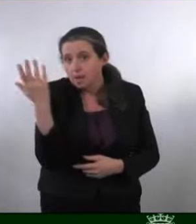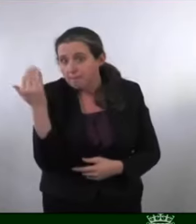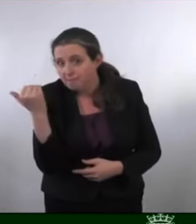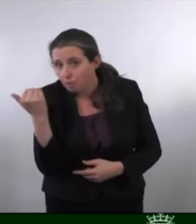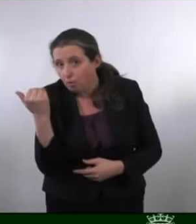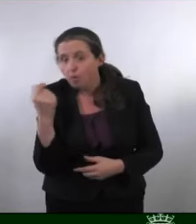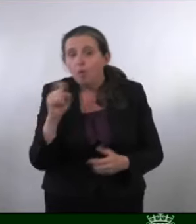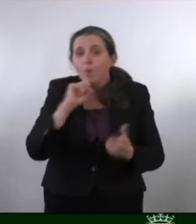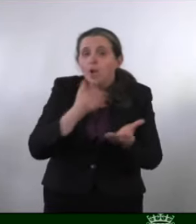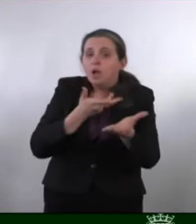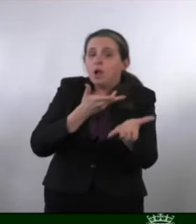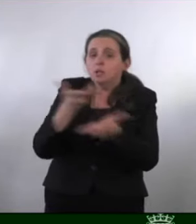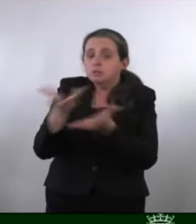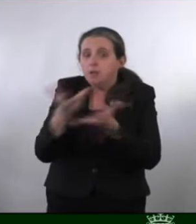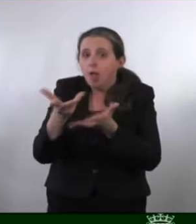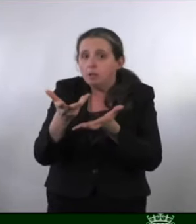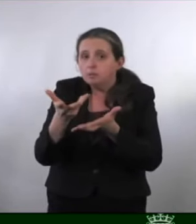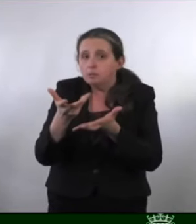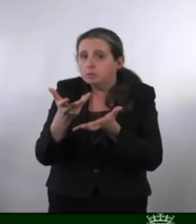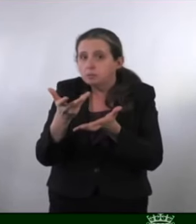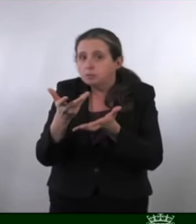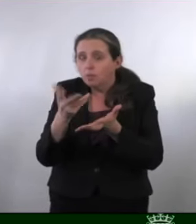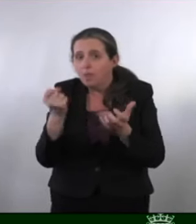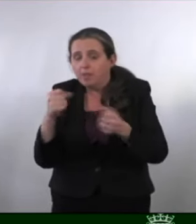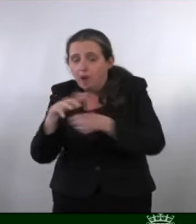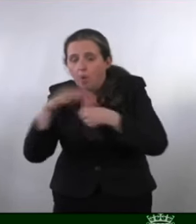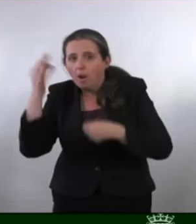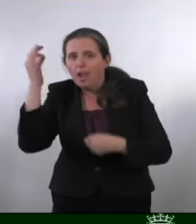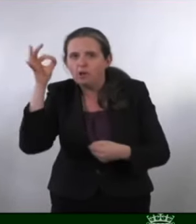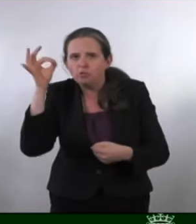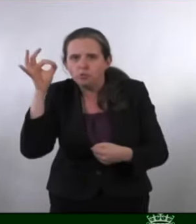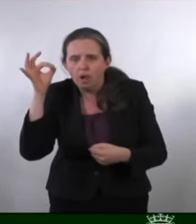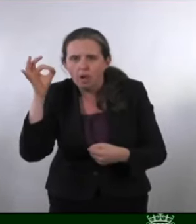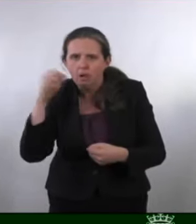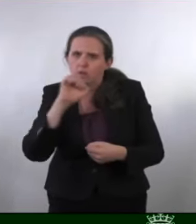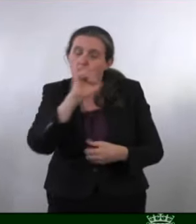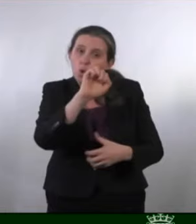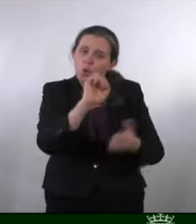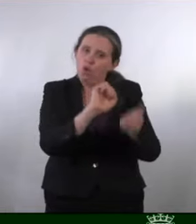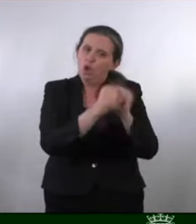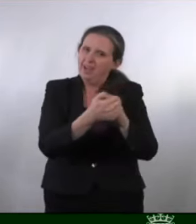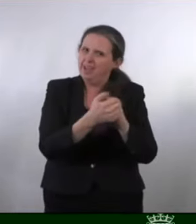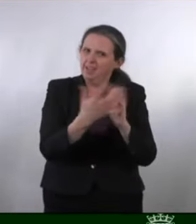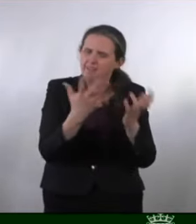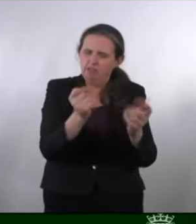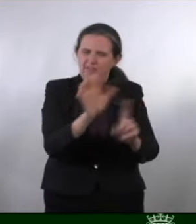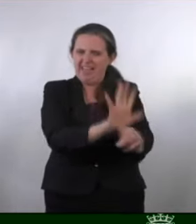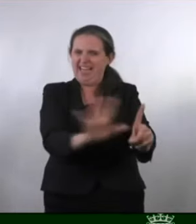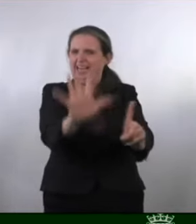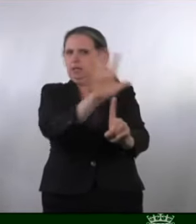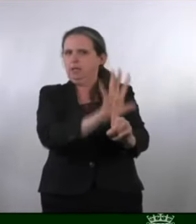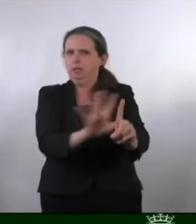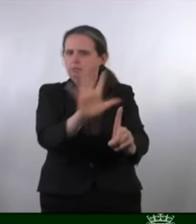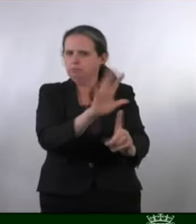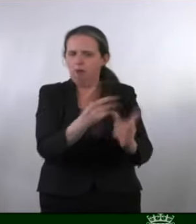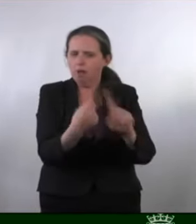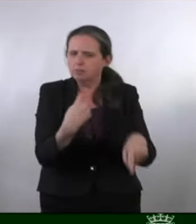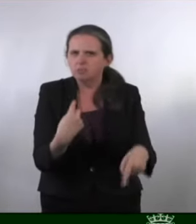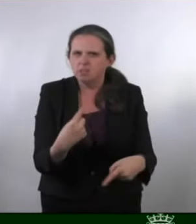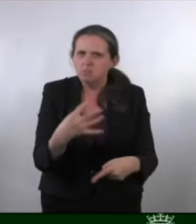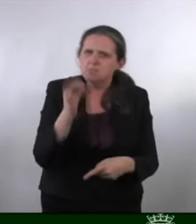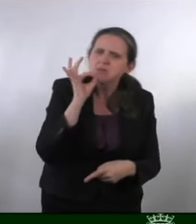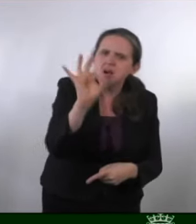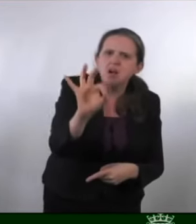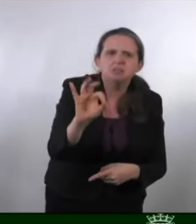fantastically vague about the geography of any such areas. So can the Prime Minister clarify what exactly are the criteria that are going to be used to make these